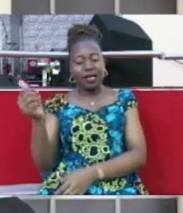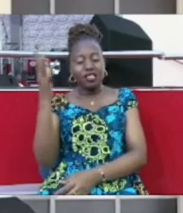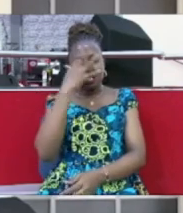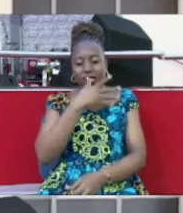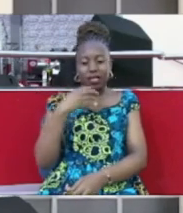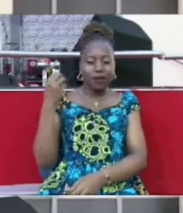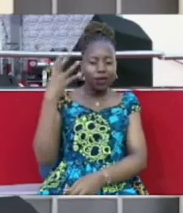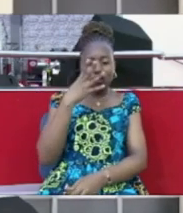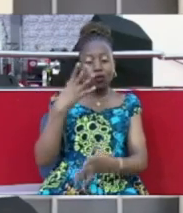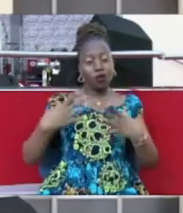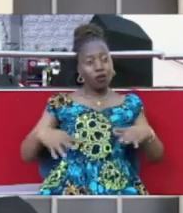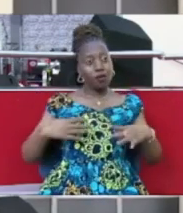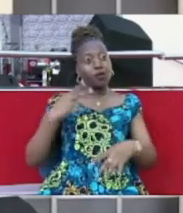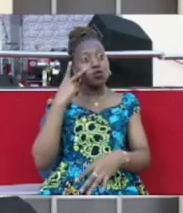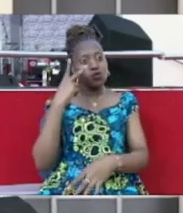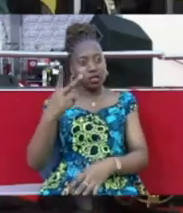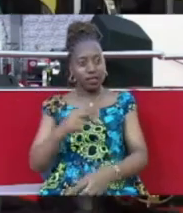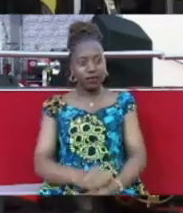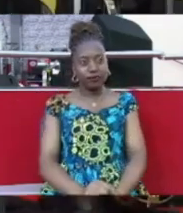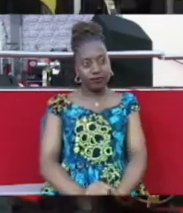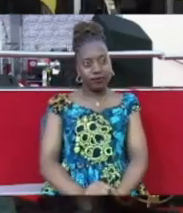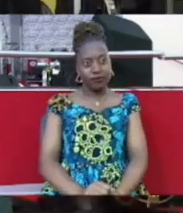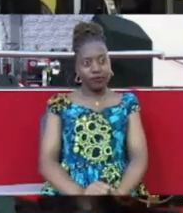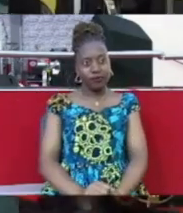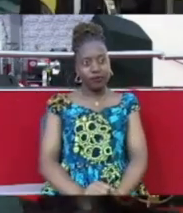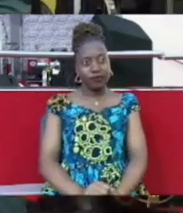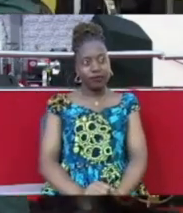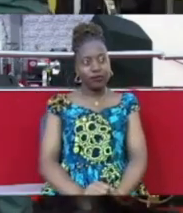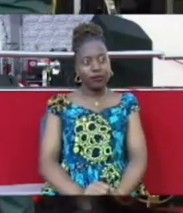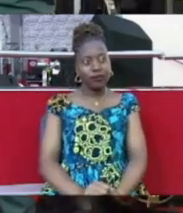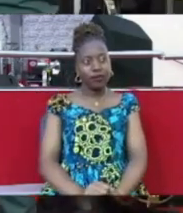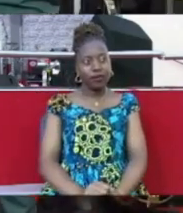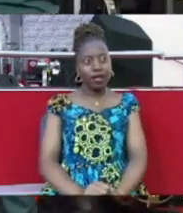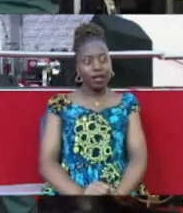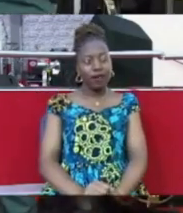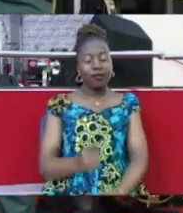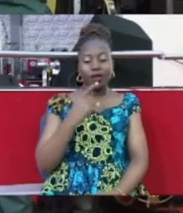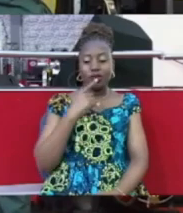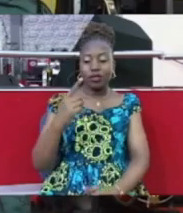can see them. Turn to your neighbor and tell them,